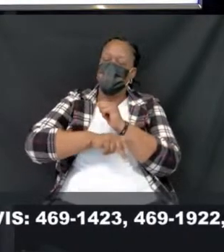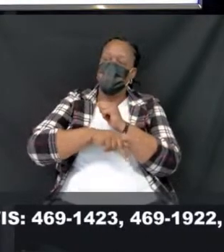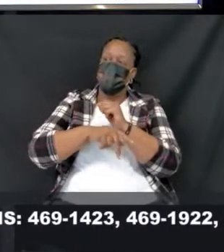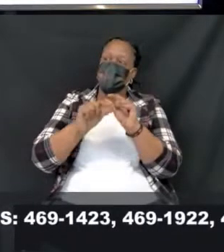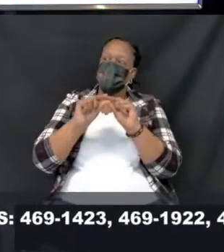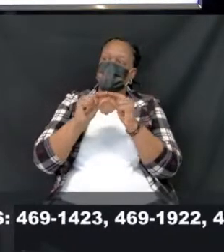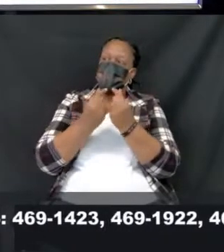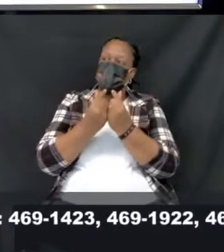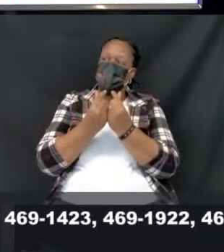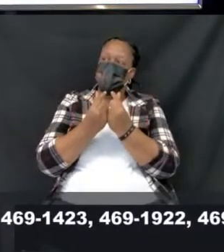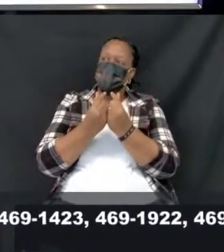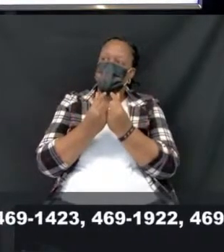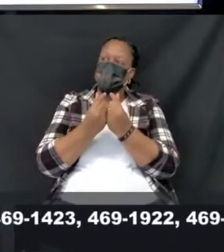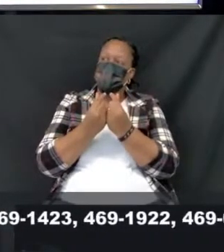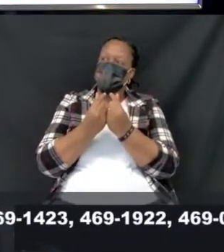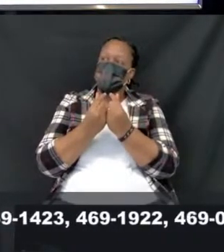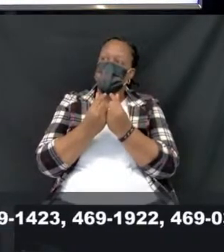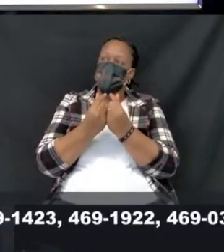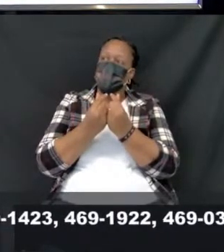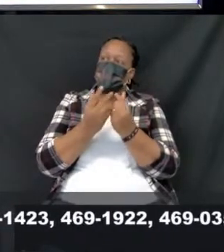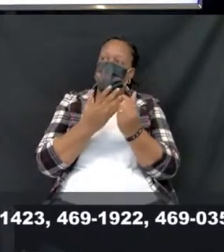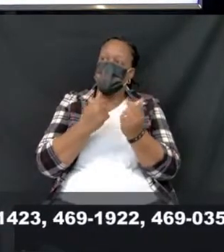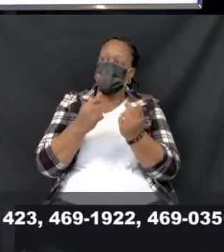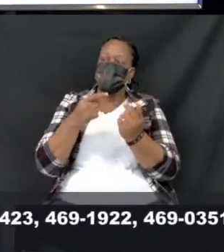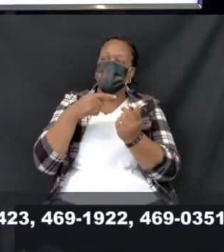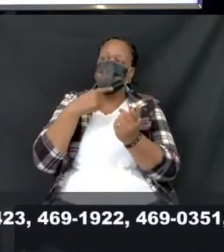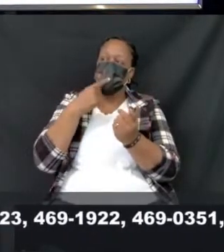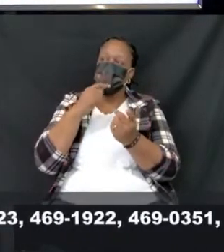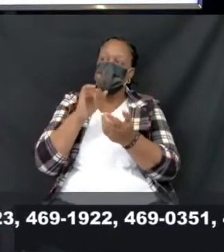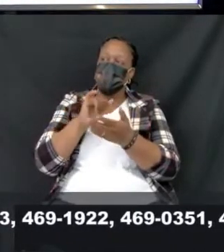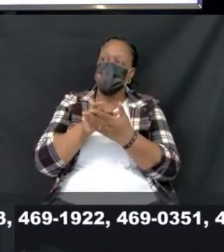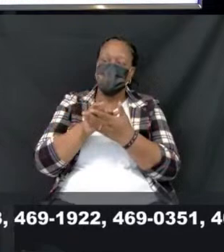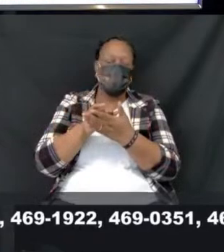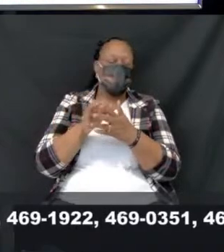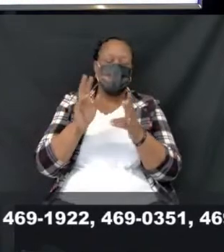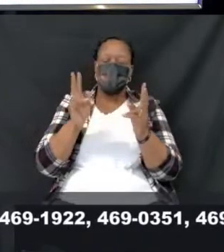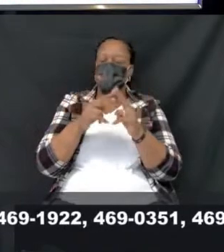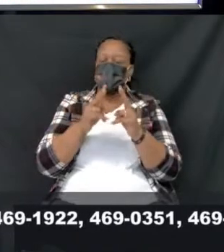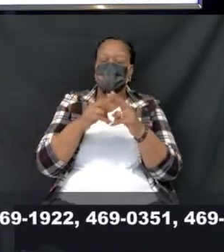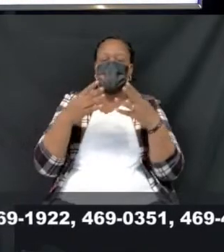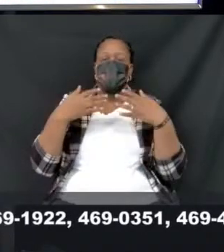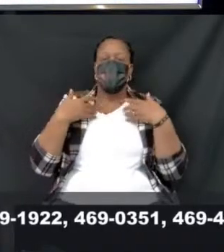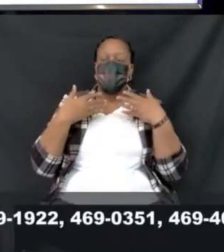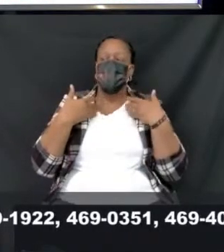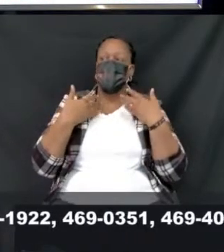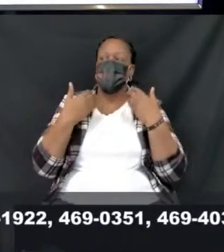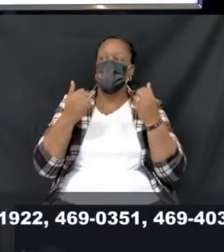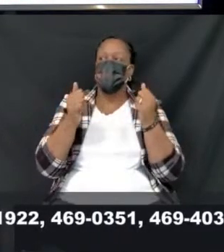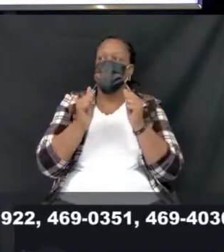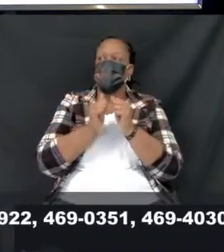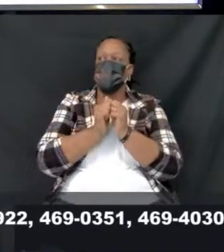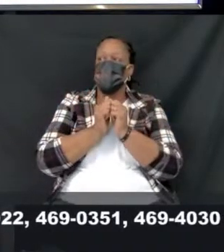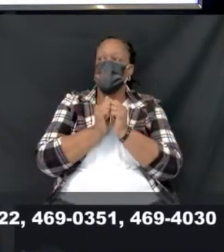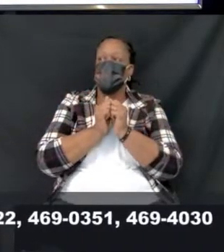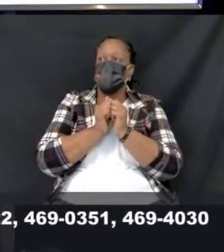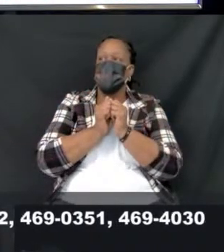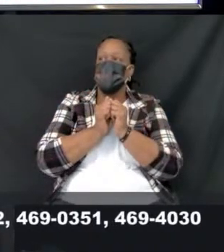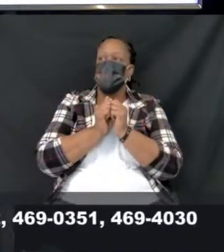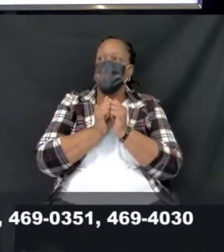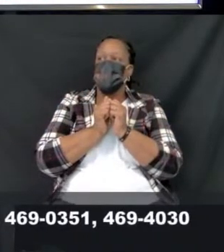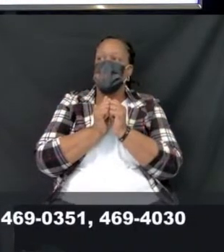Association. And I must report to you that we were quite pleased in terms of the grassroots,